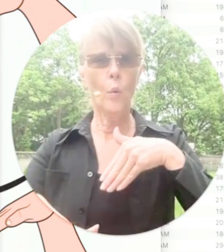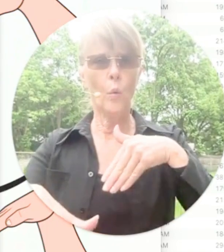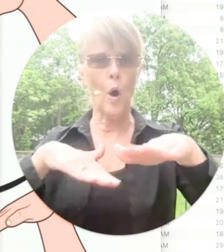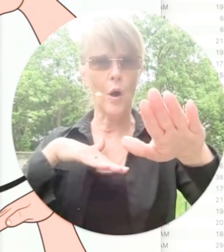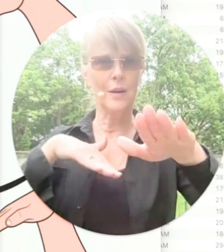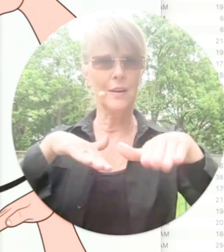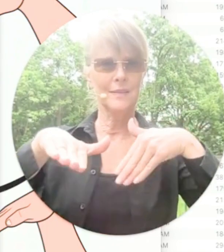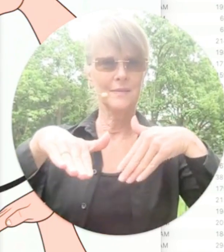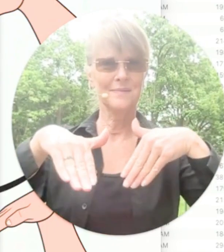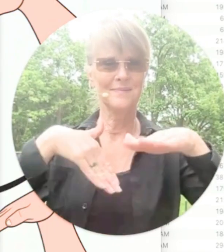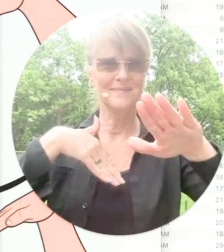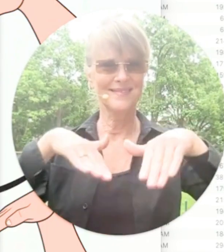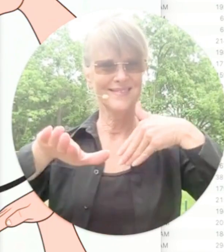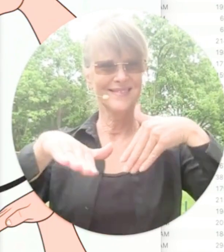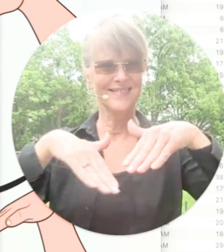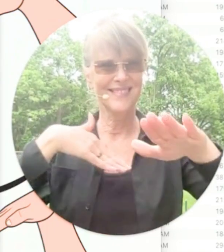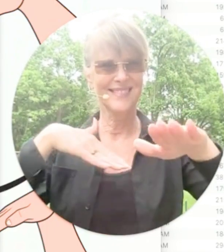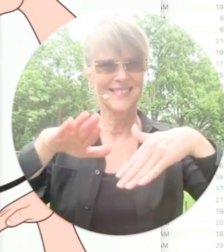Walk.